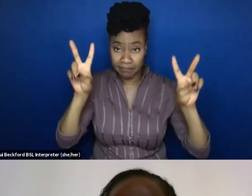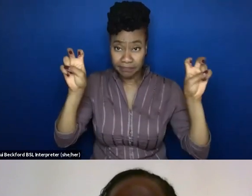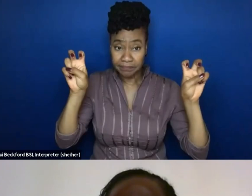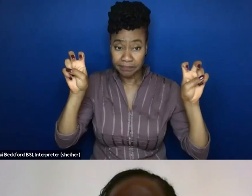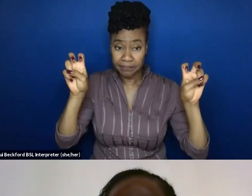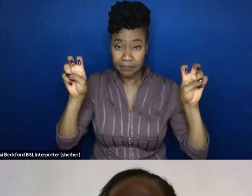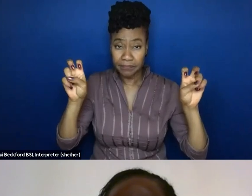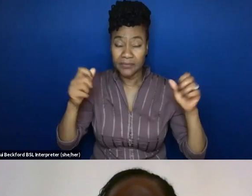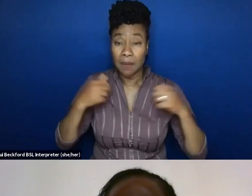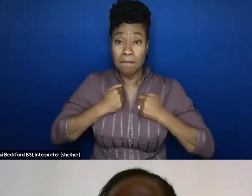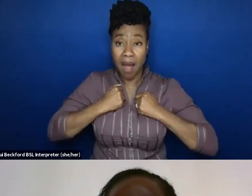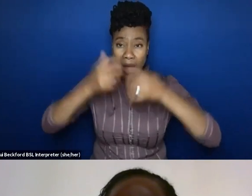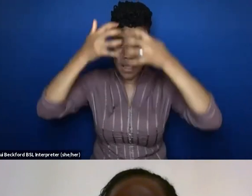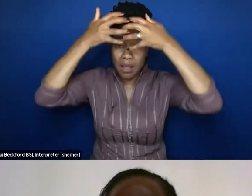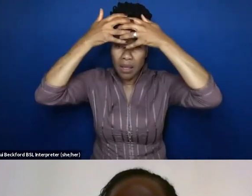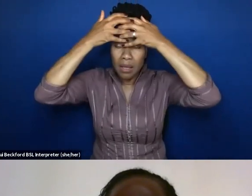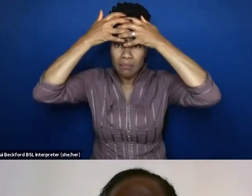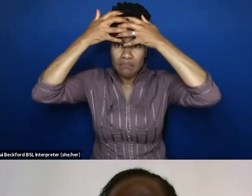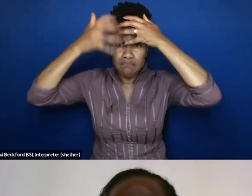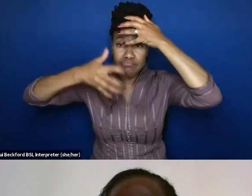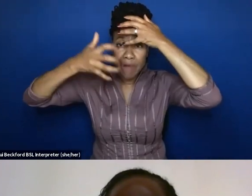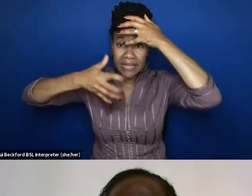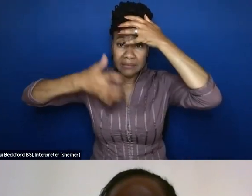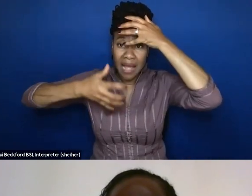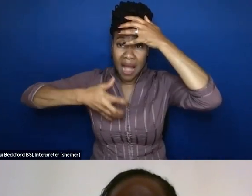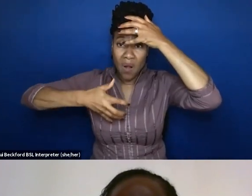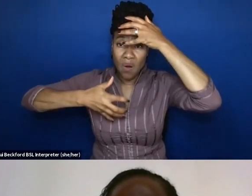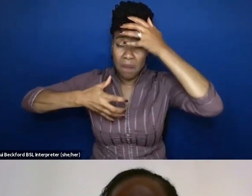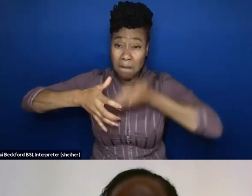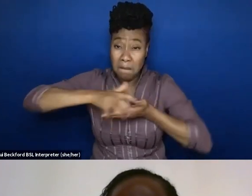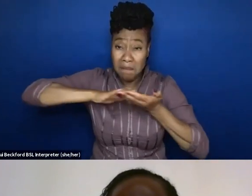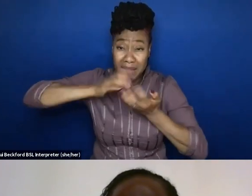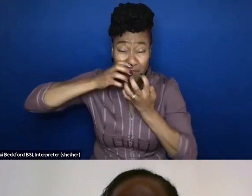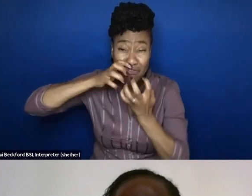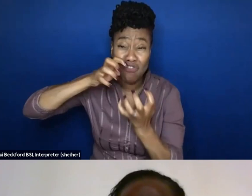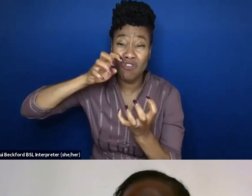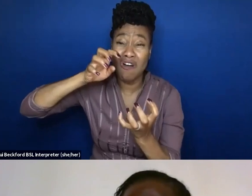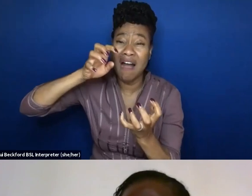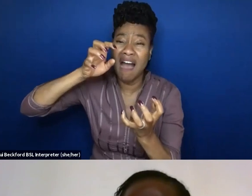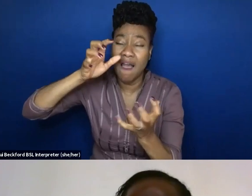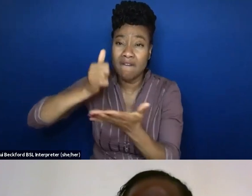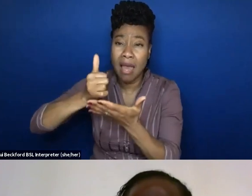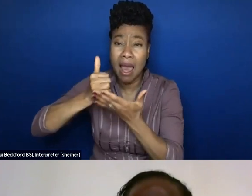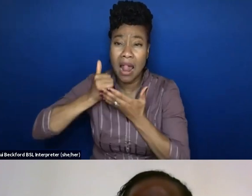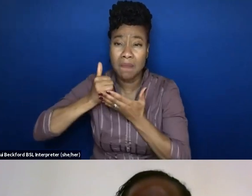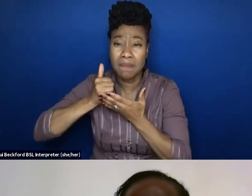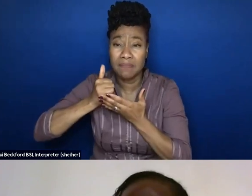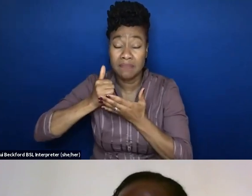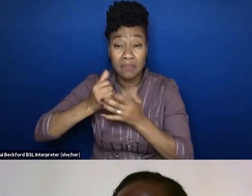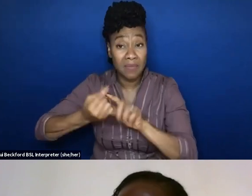my breakdown was a cry for help that I couldn't really appreciate at the time.